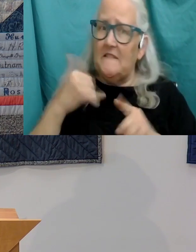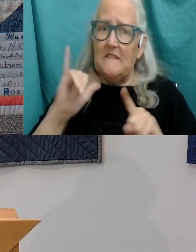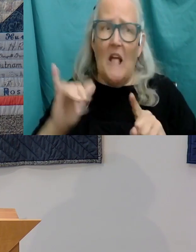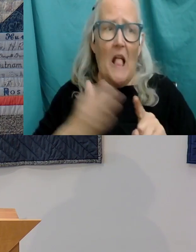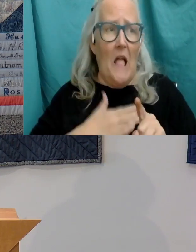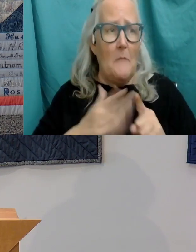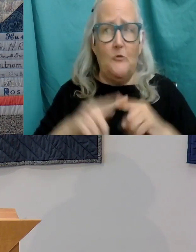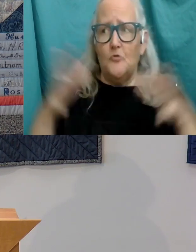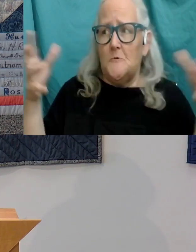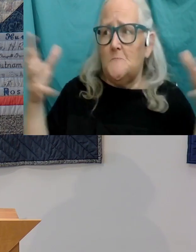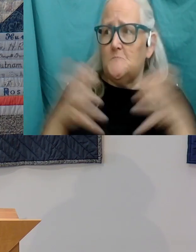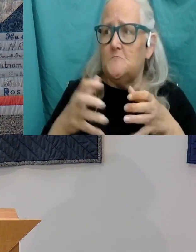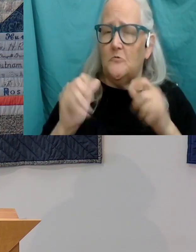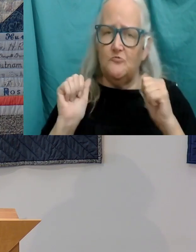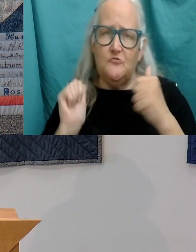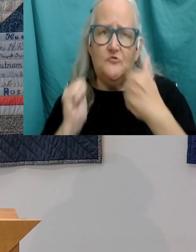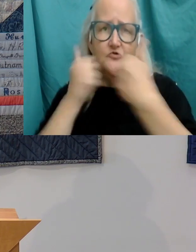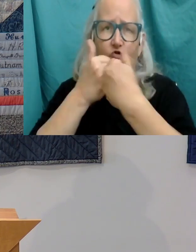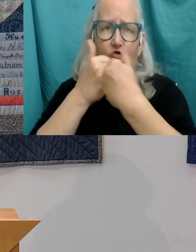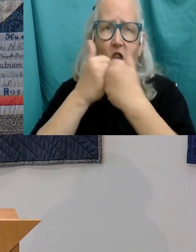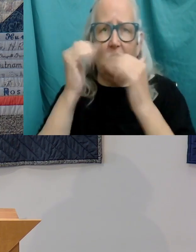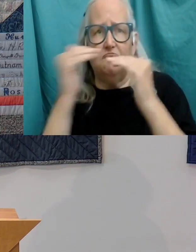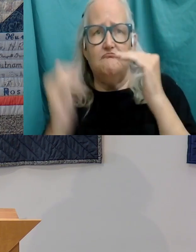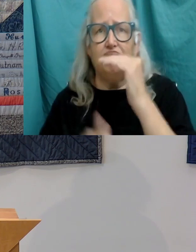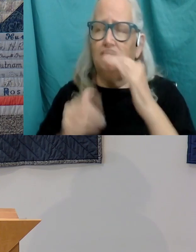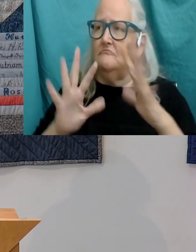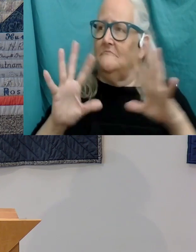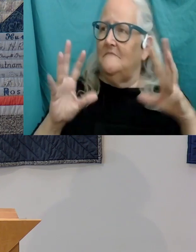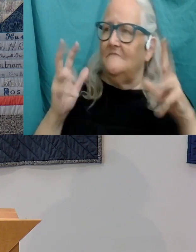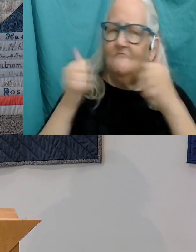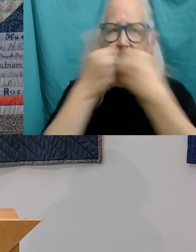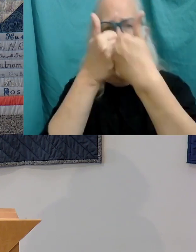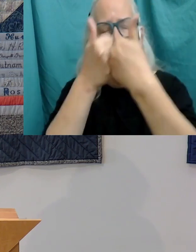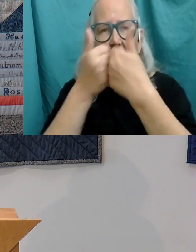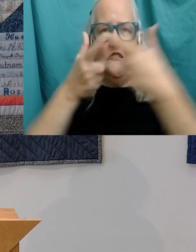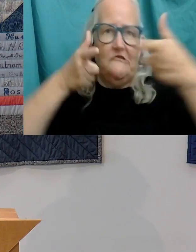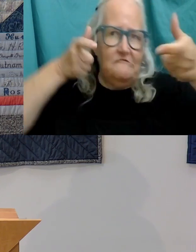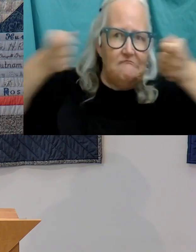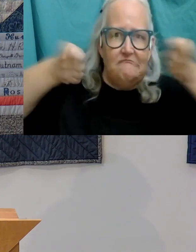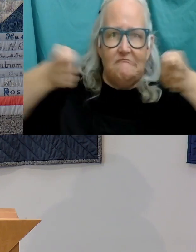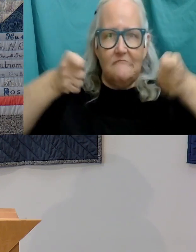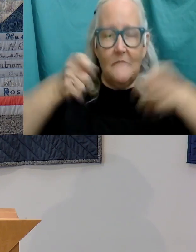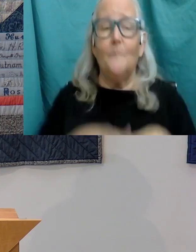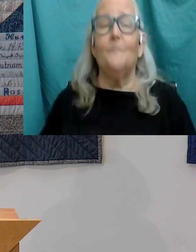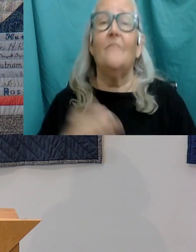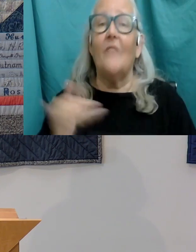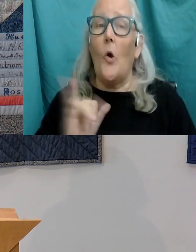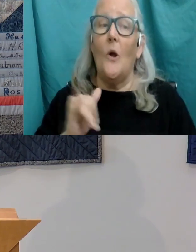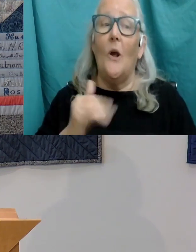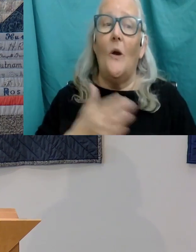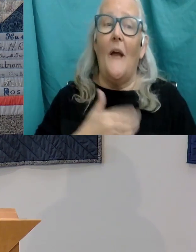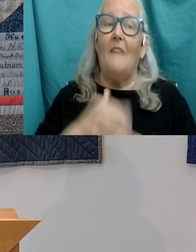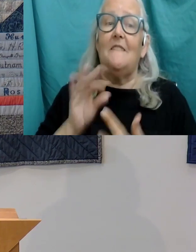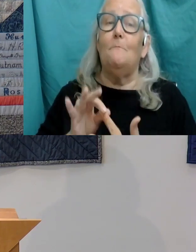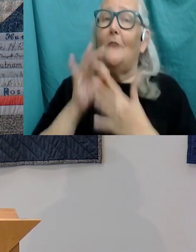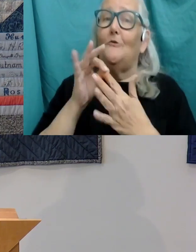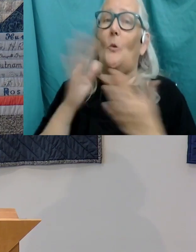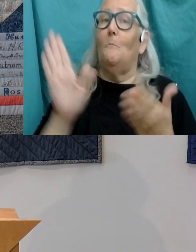of capitalism and empire. Today, we are also happy to welcome special musical guests, Token